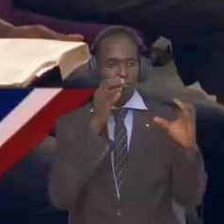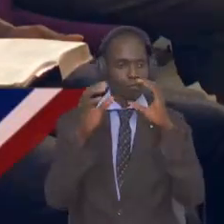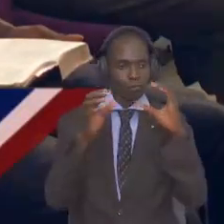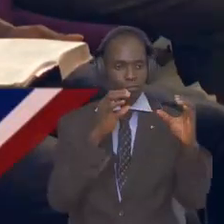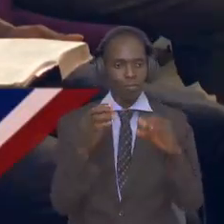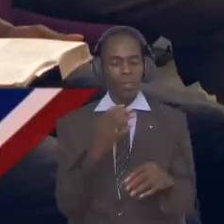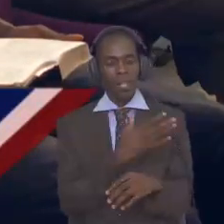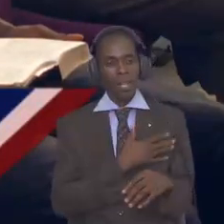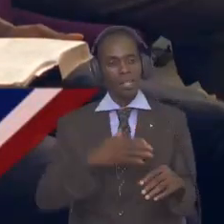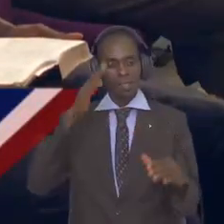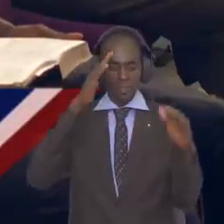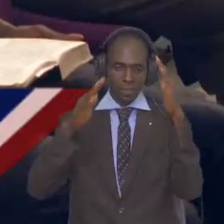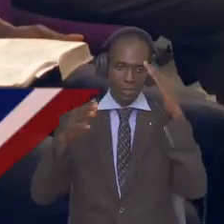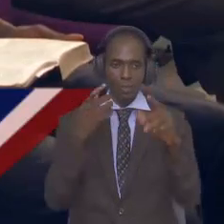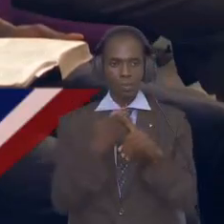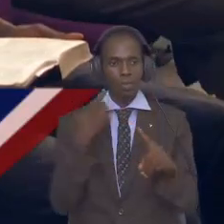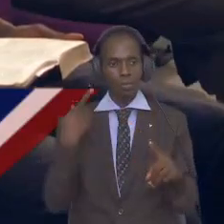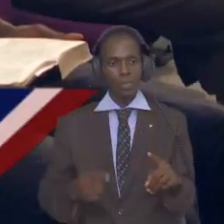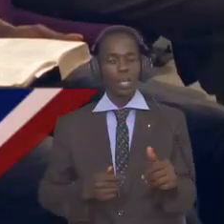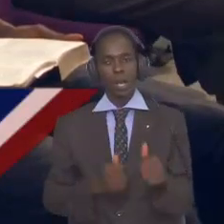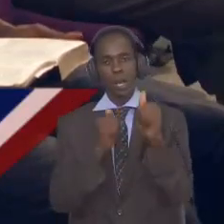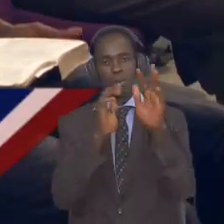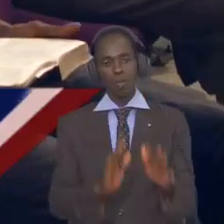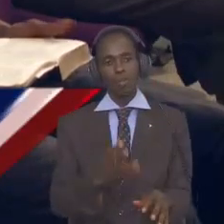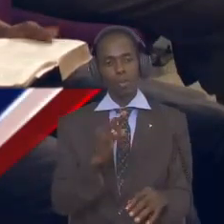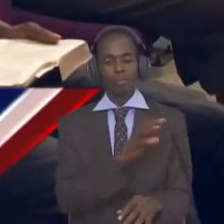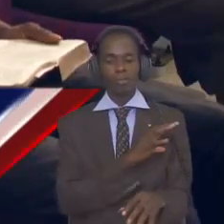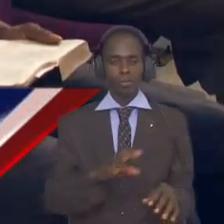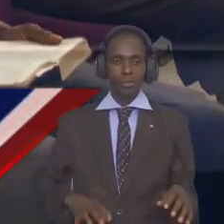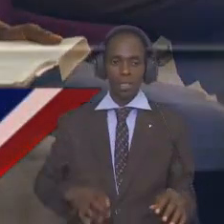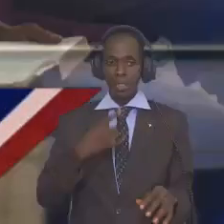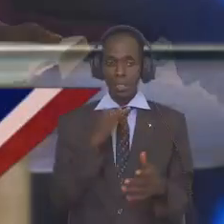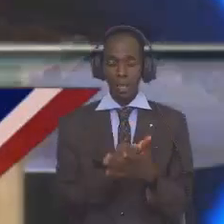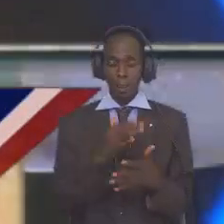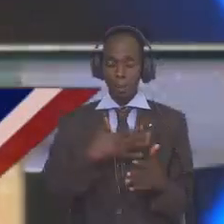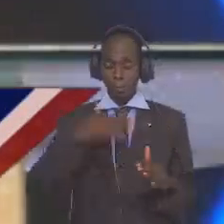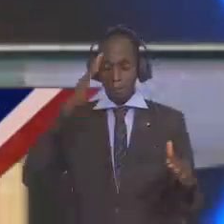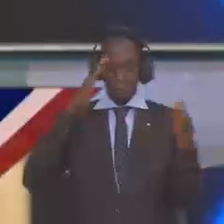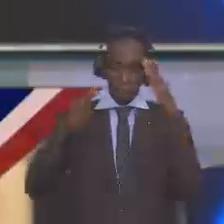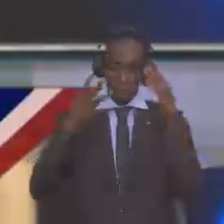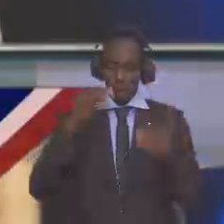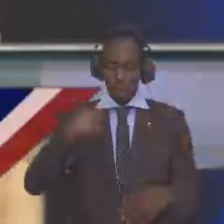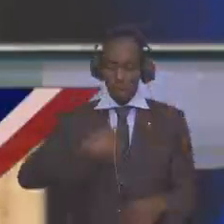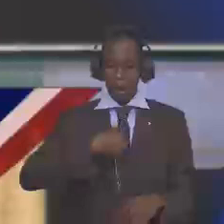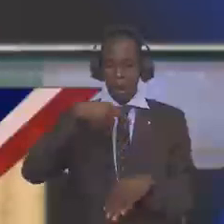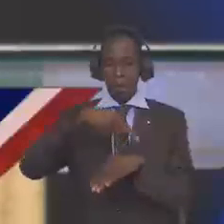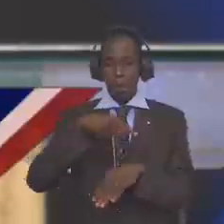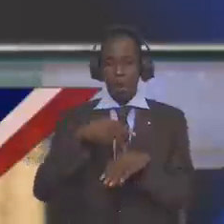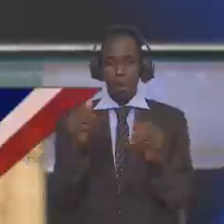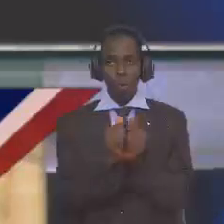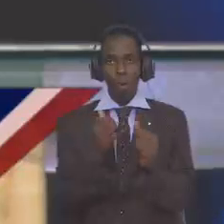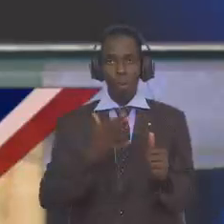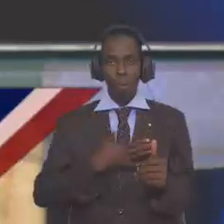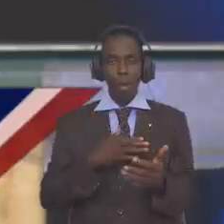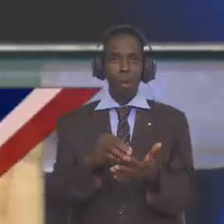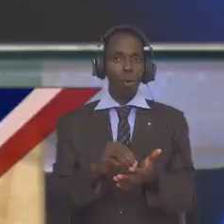the apostle of Christ. It says, my salutation, the salutation of me, Paul, with mine